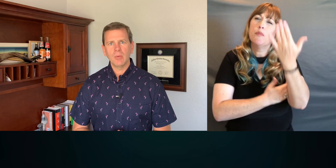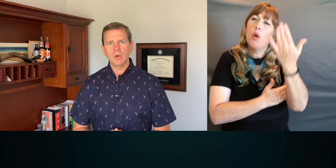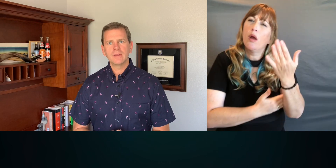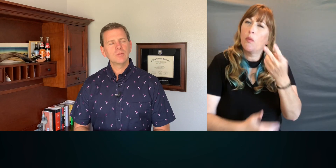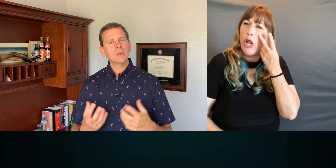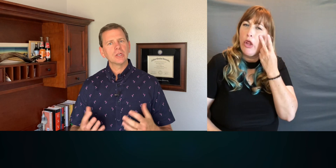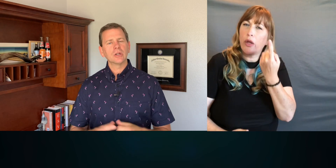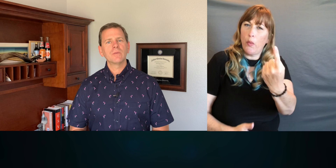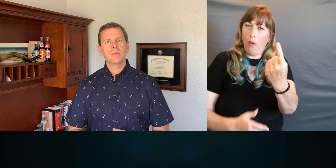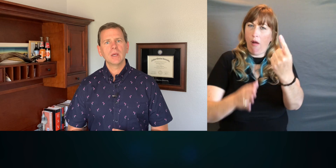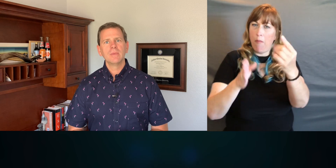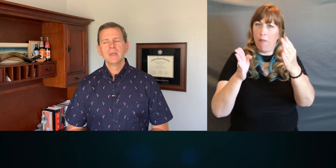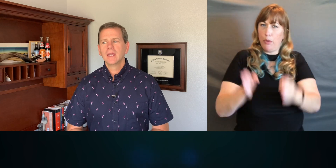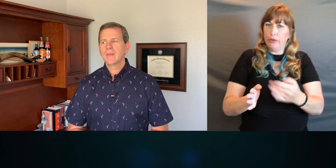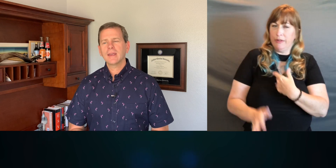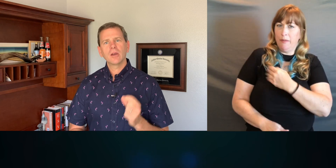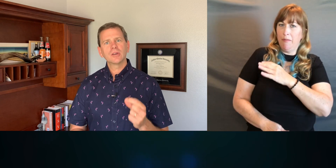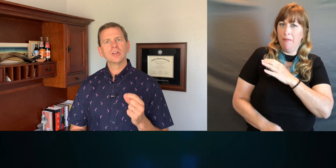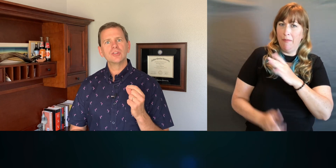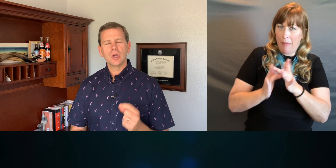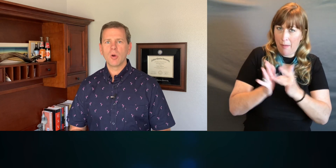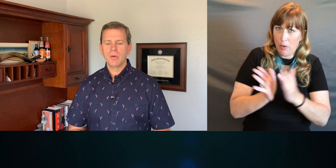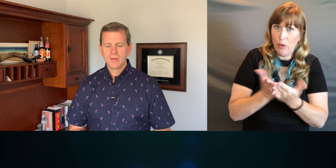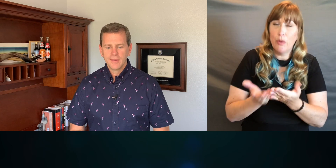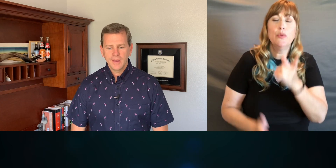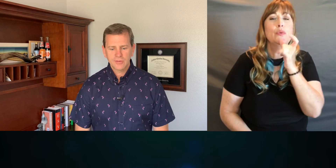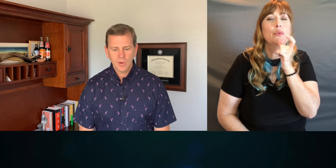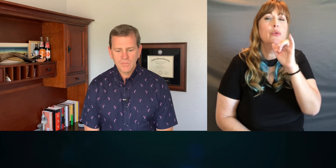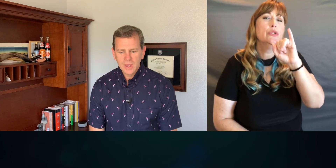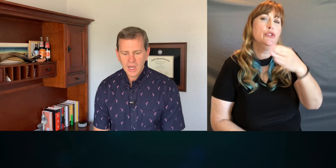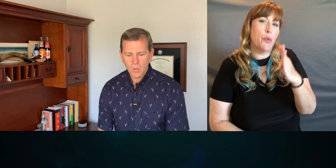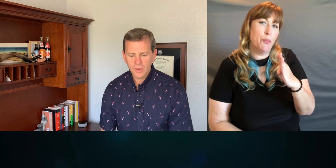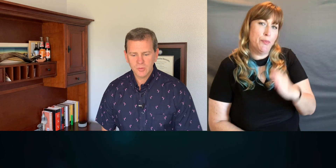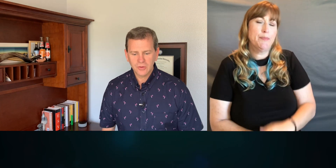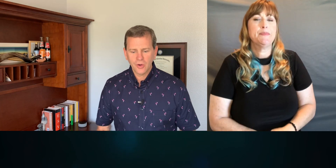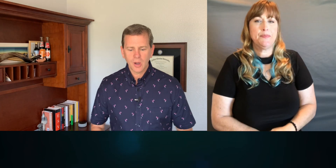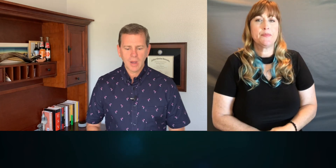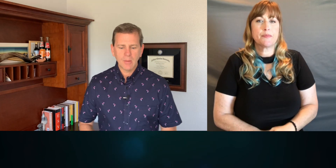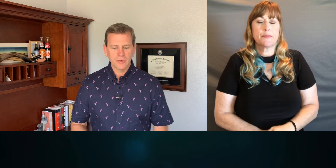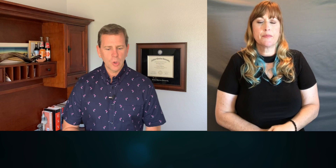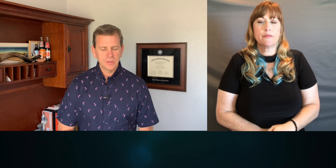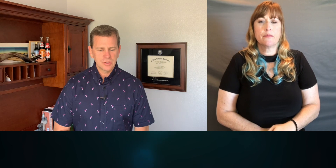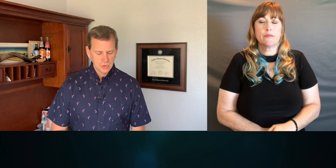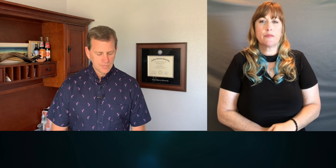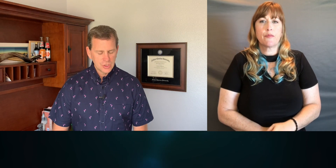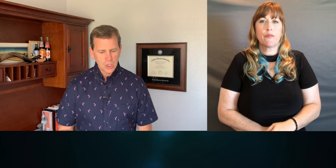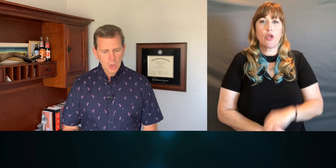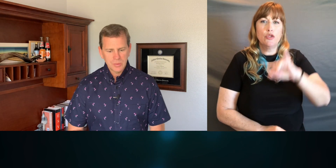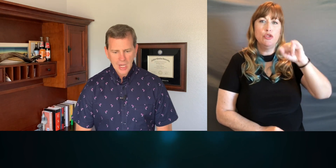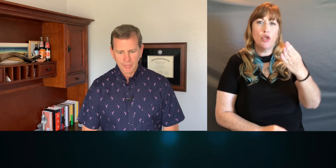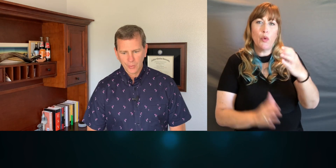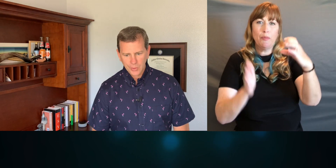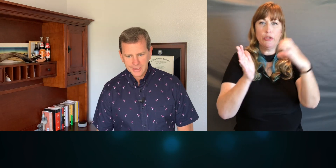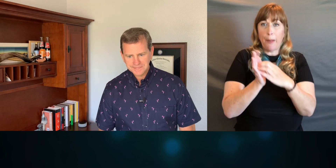in the Bible and see what we can learn from him. And that character is Job. And so I want us to be turning our Bibles over to